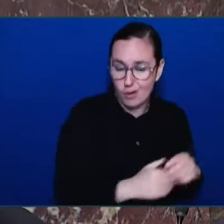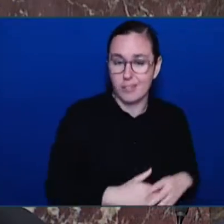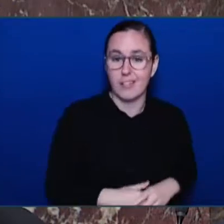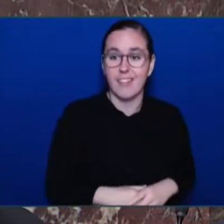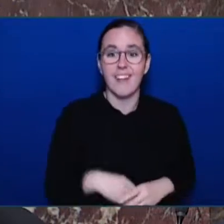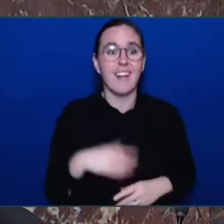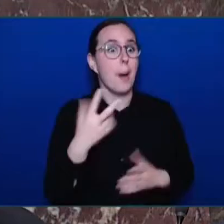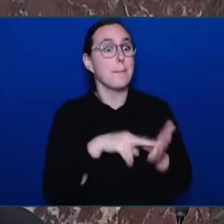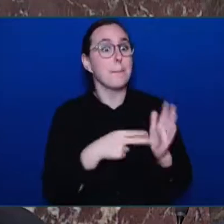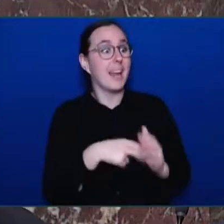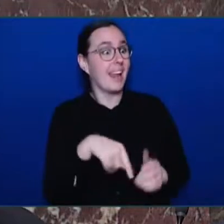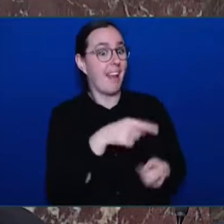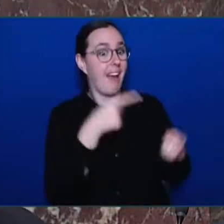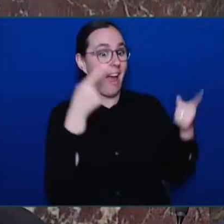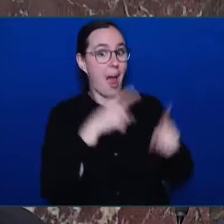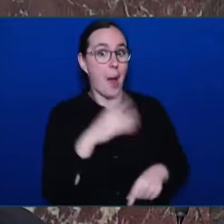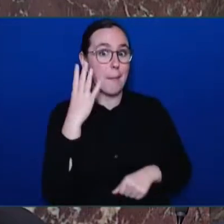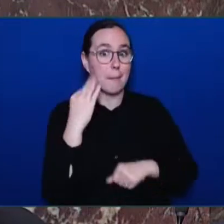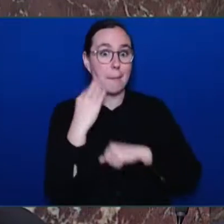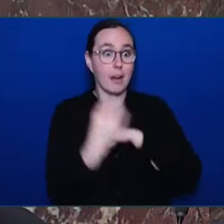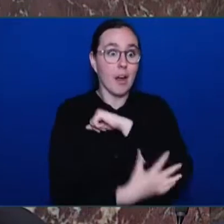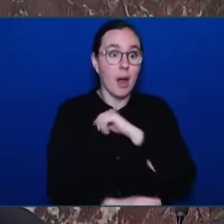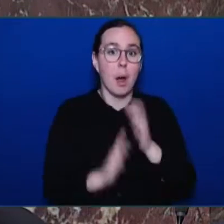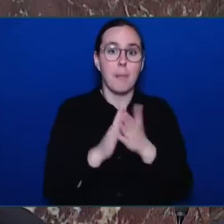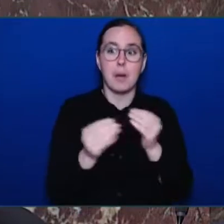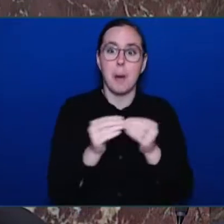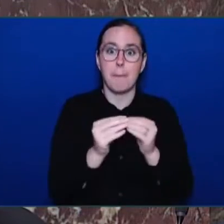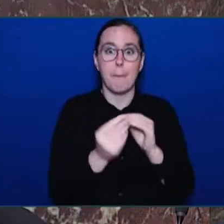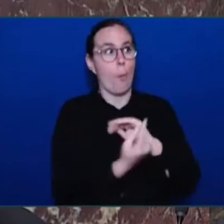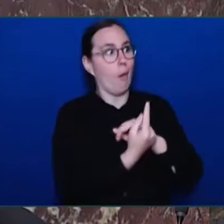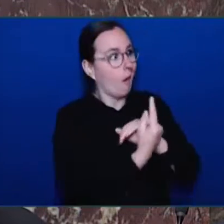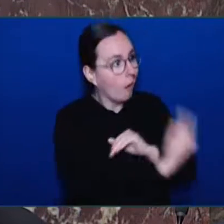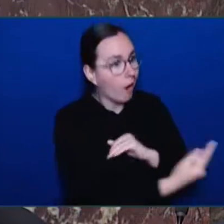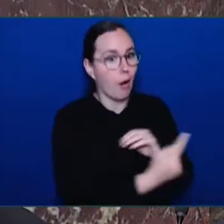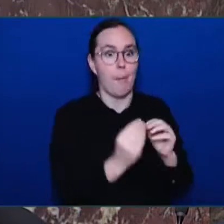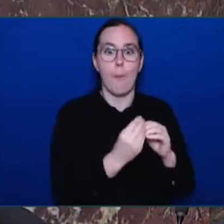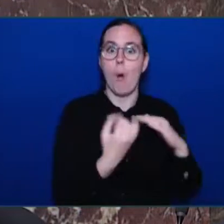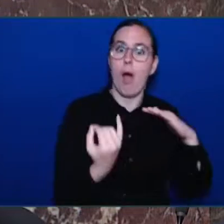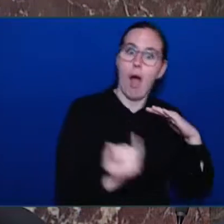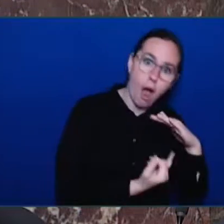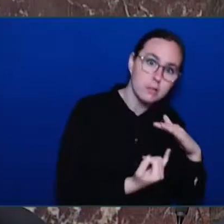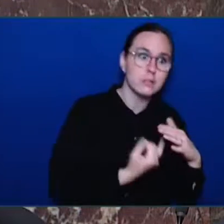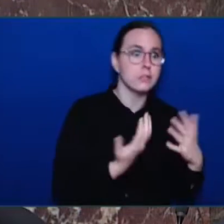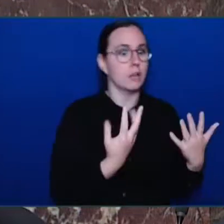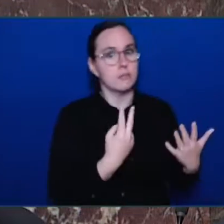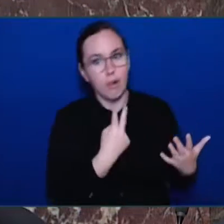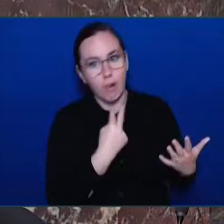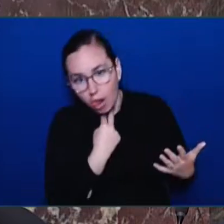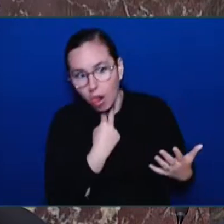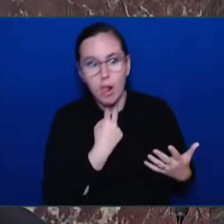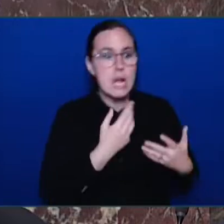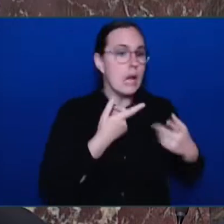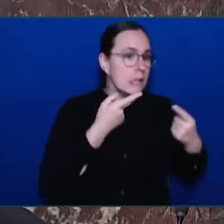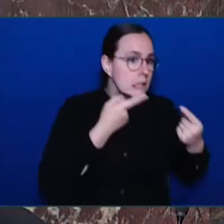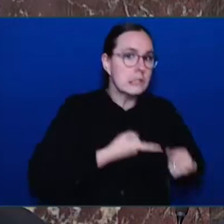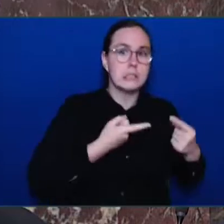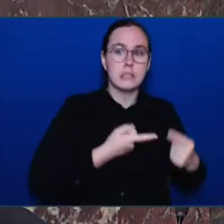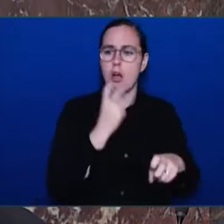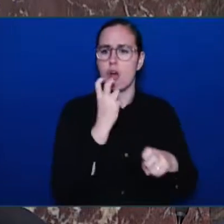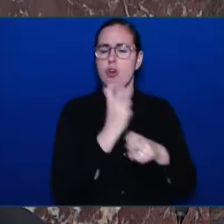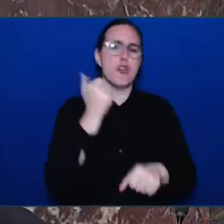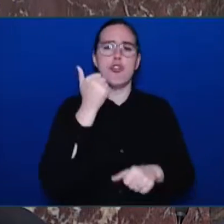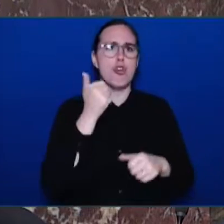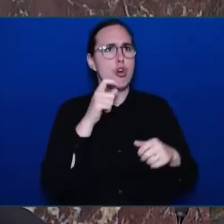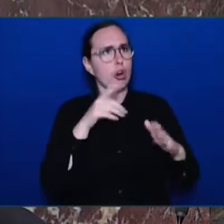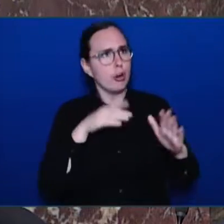for people to escape poverty. Poverty in British Columbia is high. 1 in 10 residents are living in